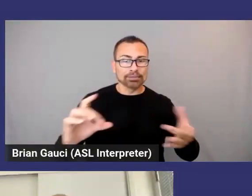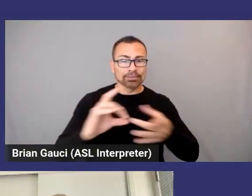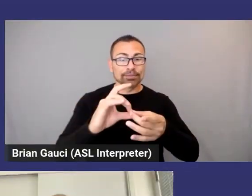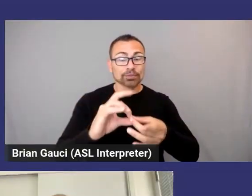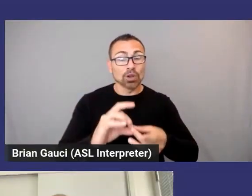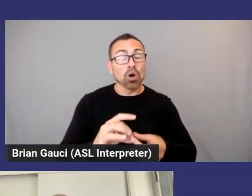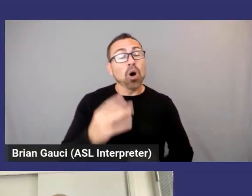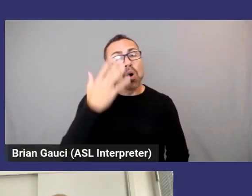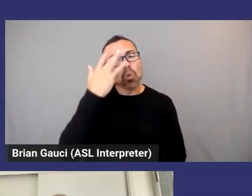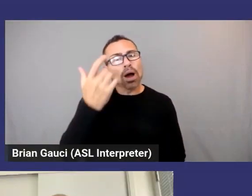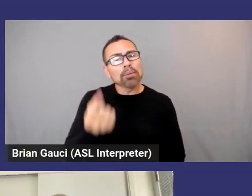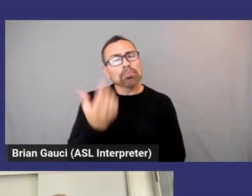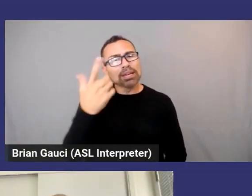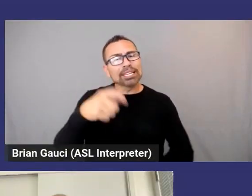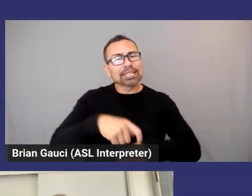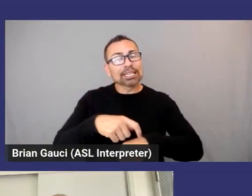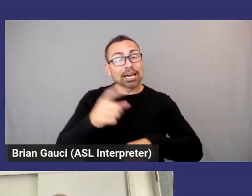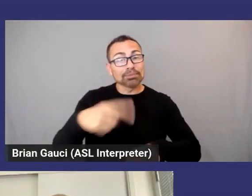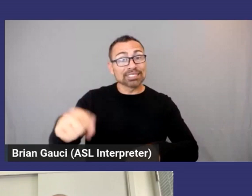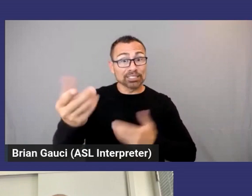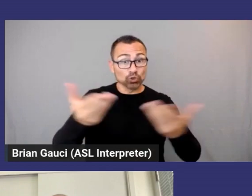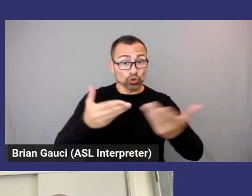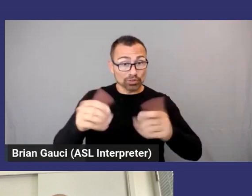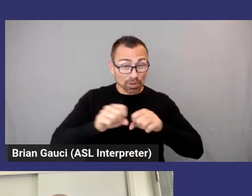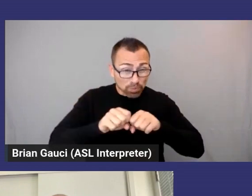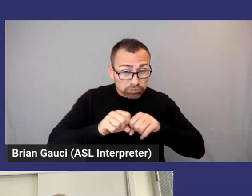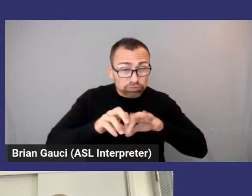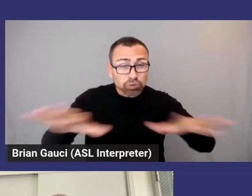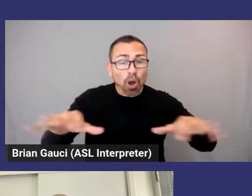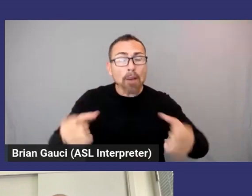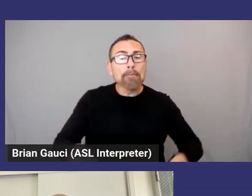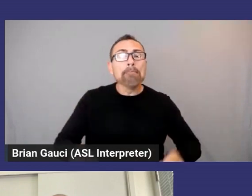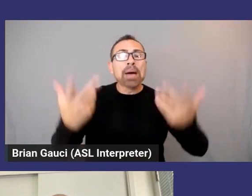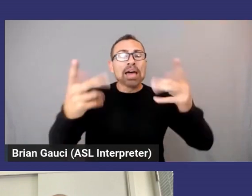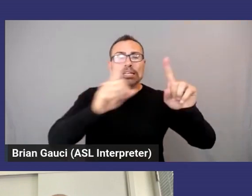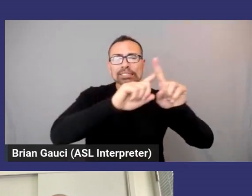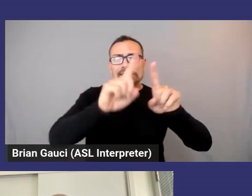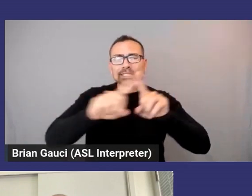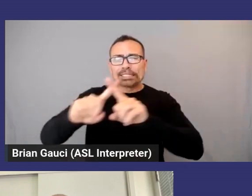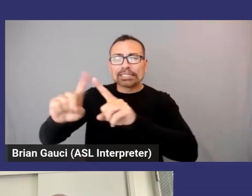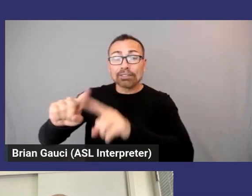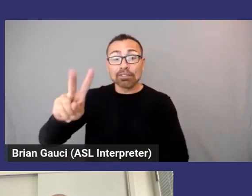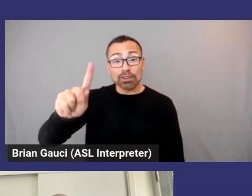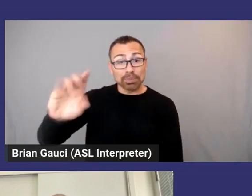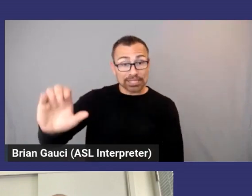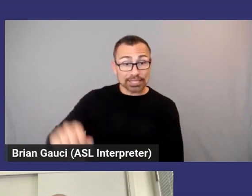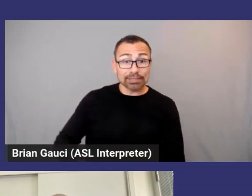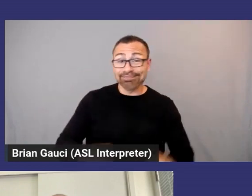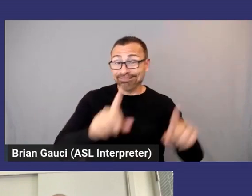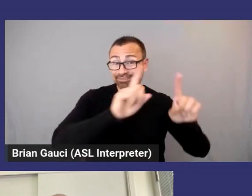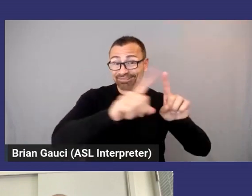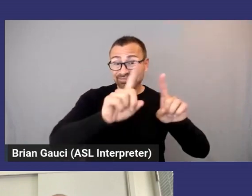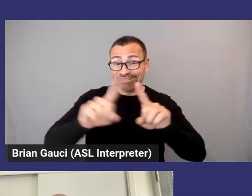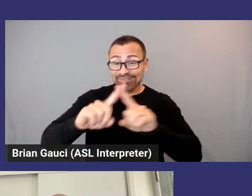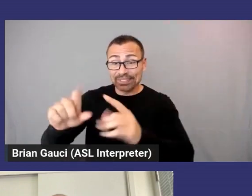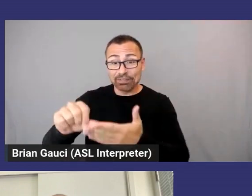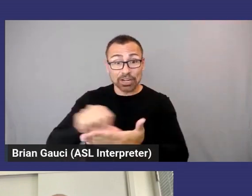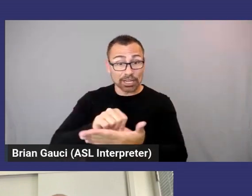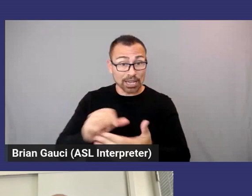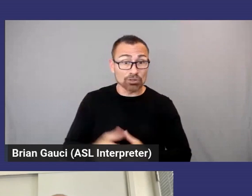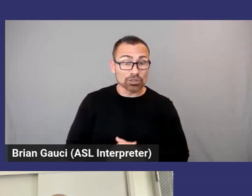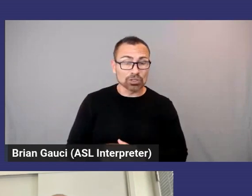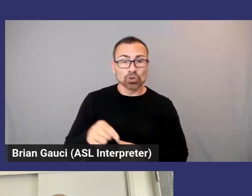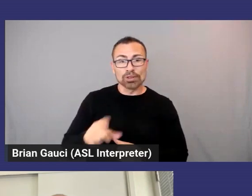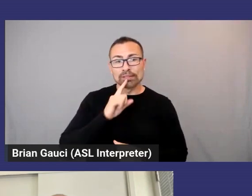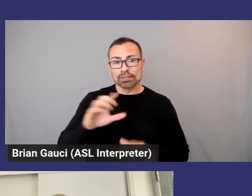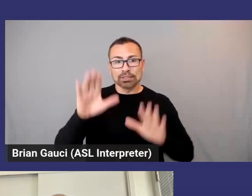deployed across multiple VPCs and multiple accounts. And this is great because it provides kind of like reduction of blast radius or a